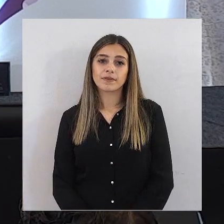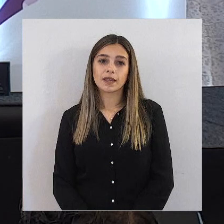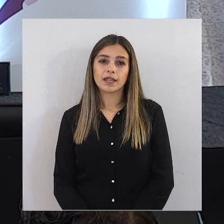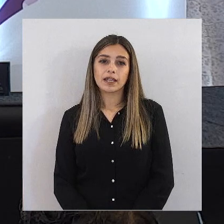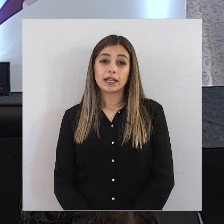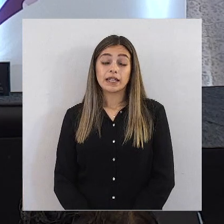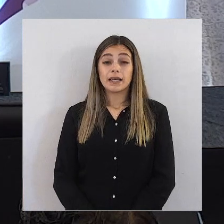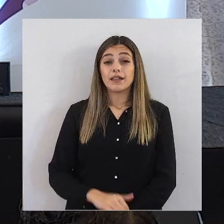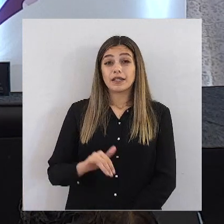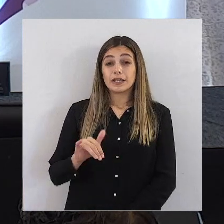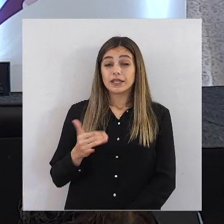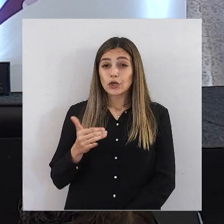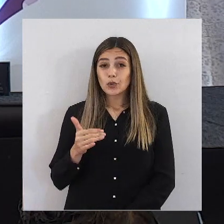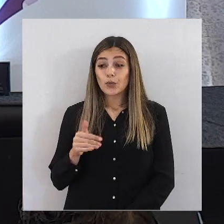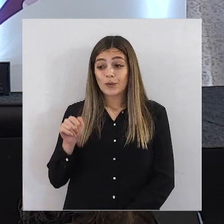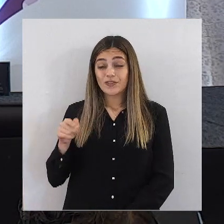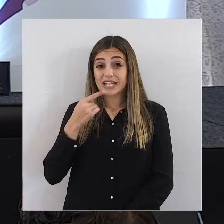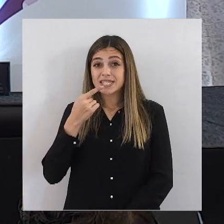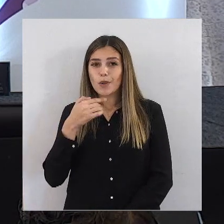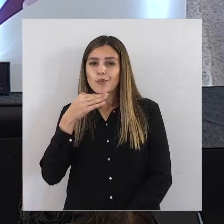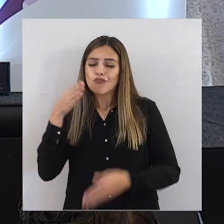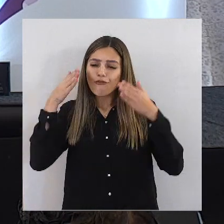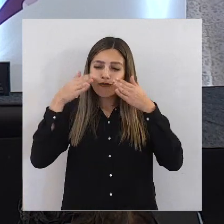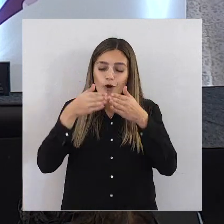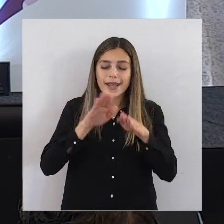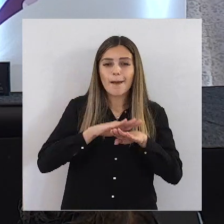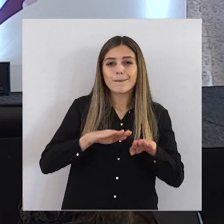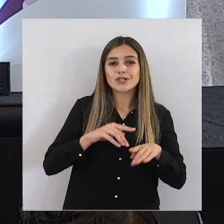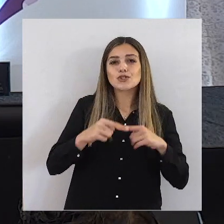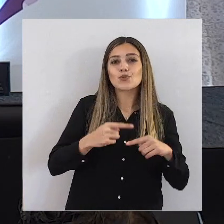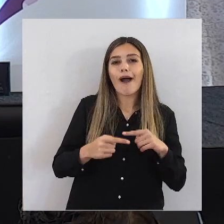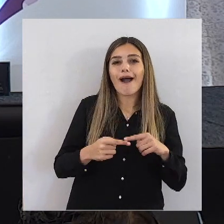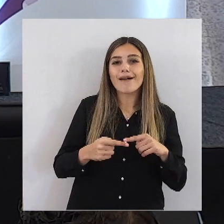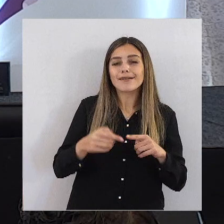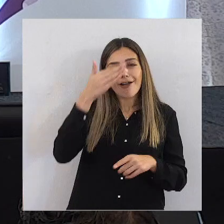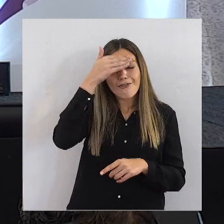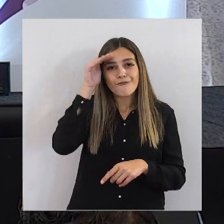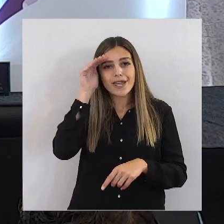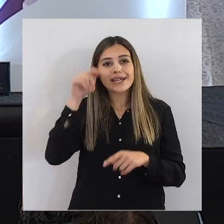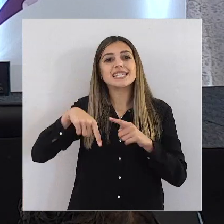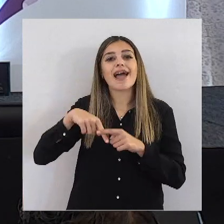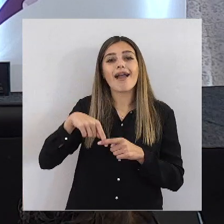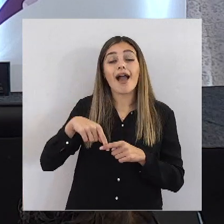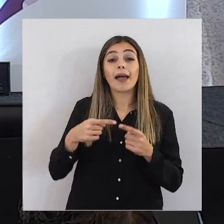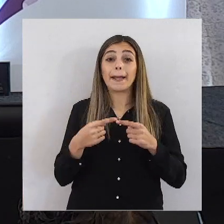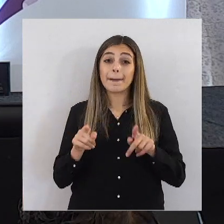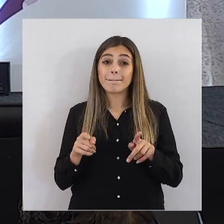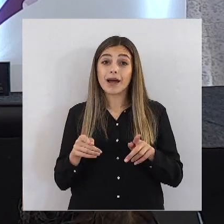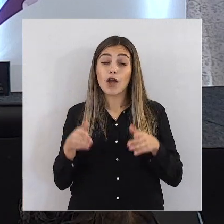treating her fracture, but that encounter would have served as an opportunity to enhance her well-being